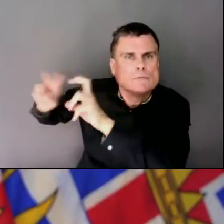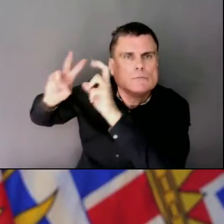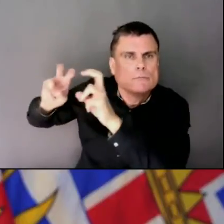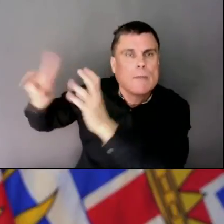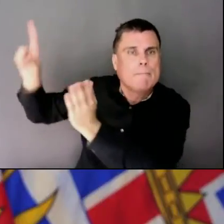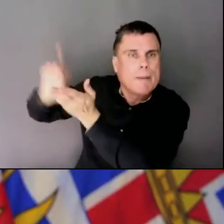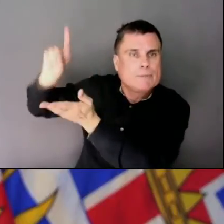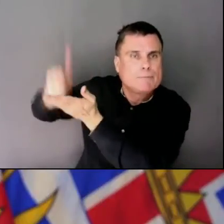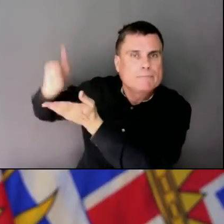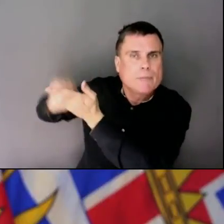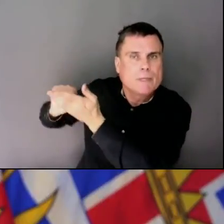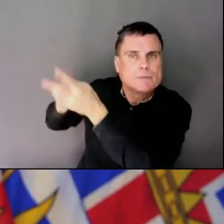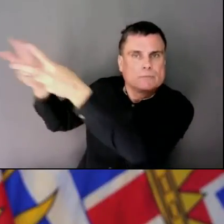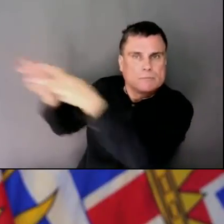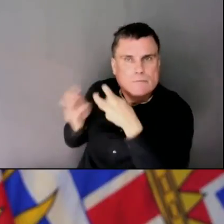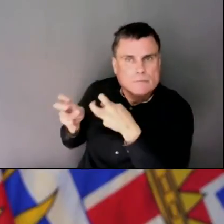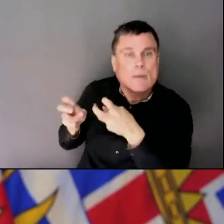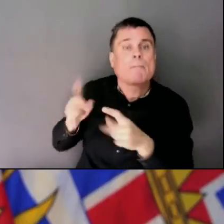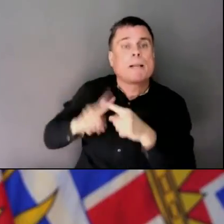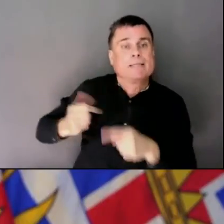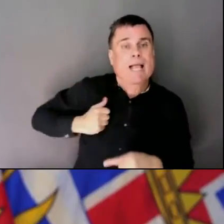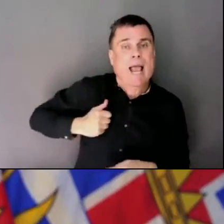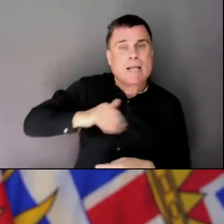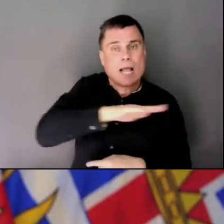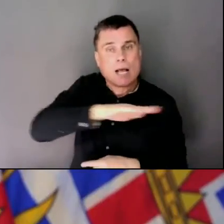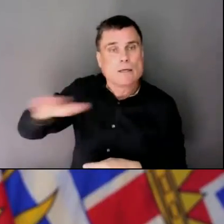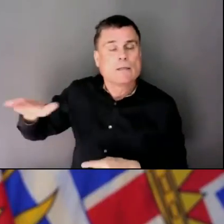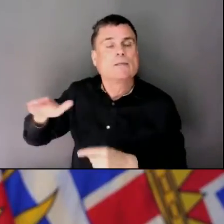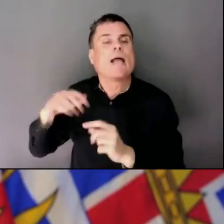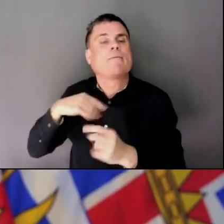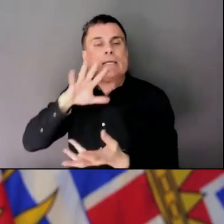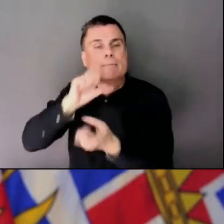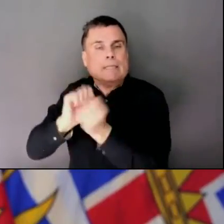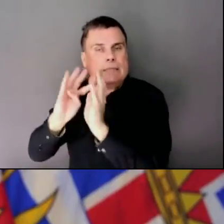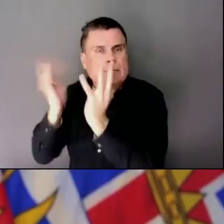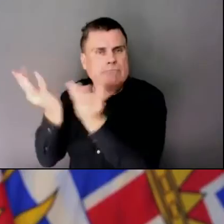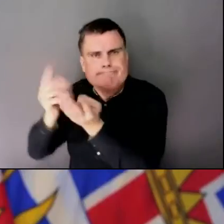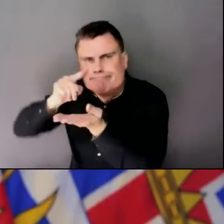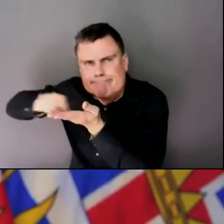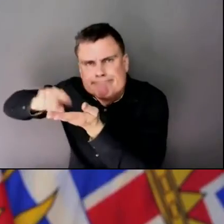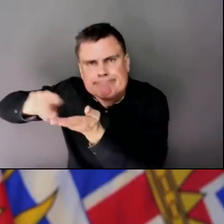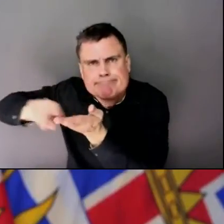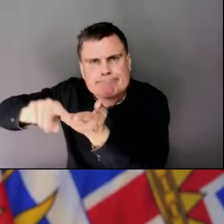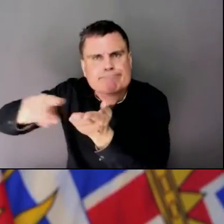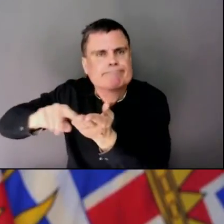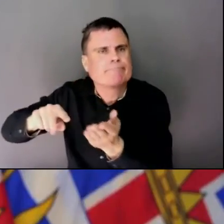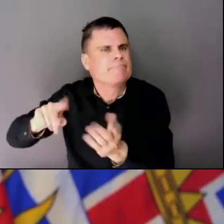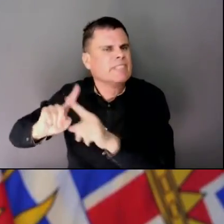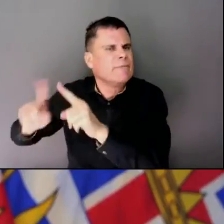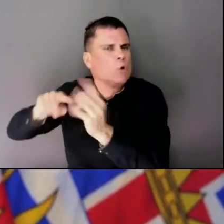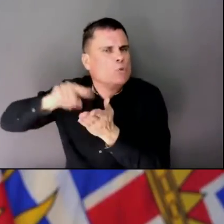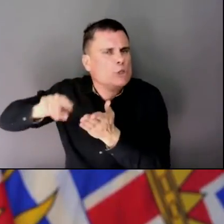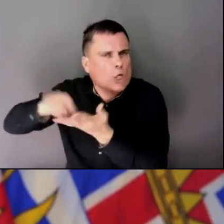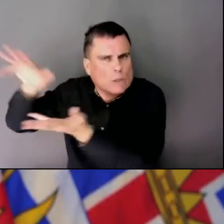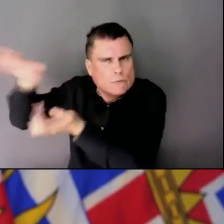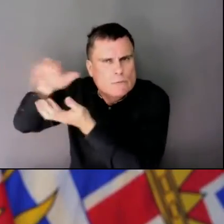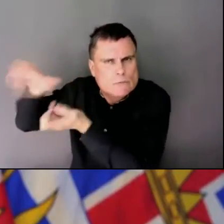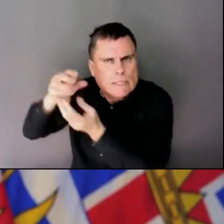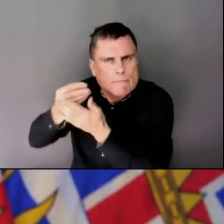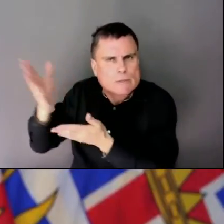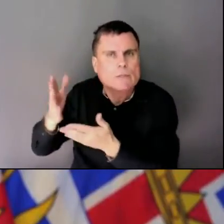in detail from the clinical trials and looking at what we're seeing with immunologists and and people who do this for a living around the